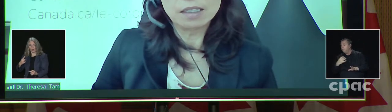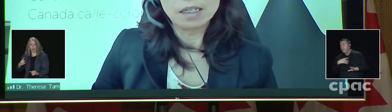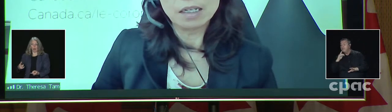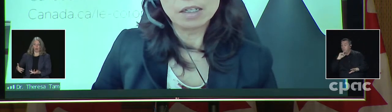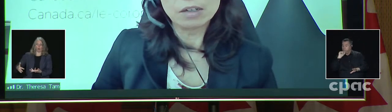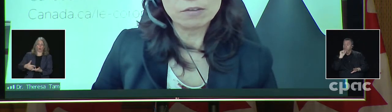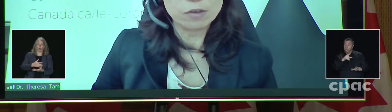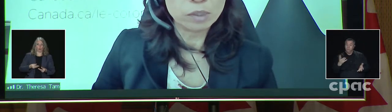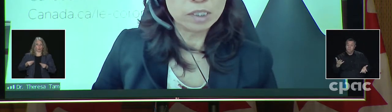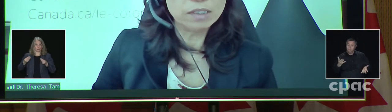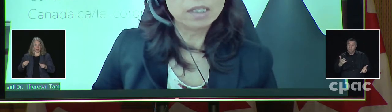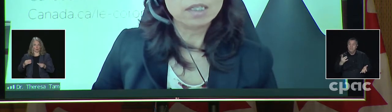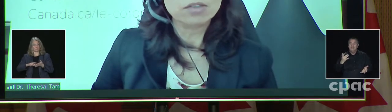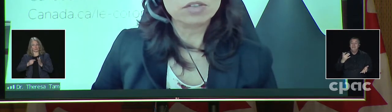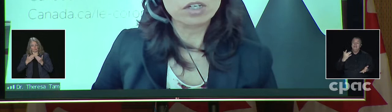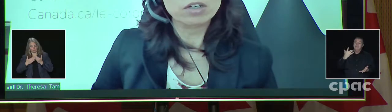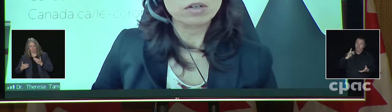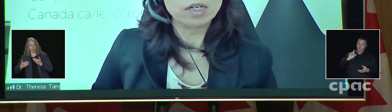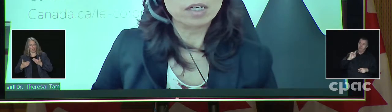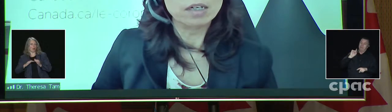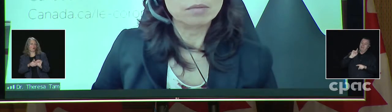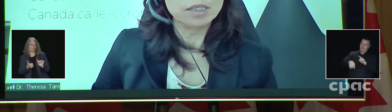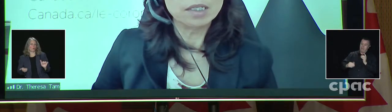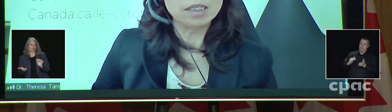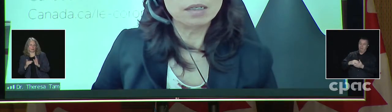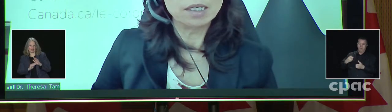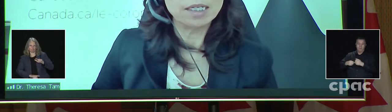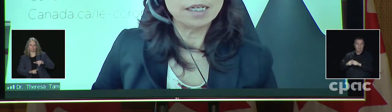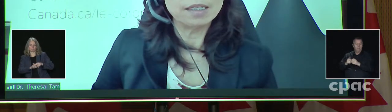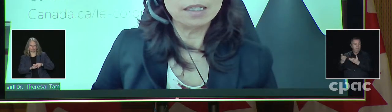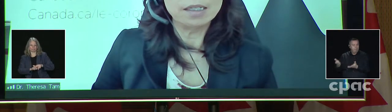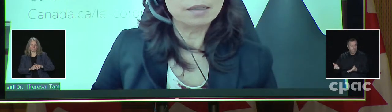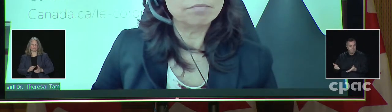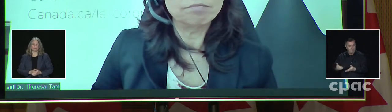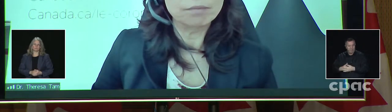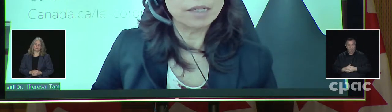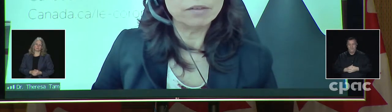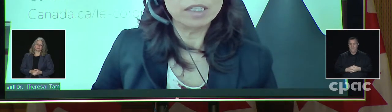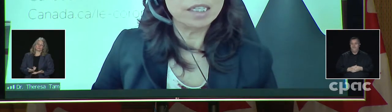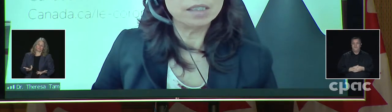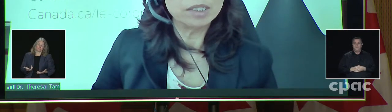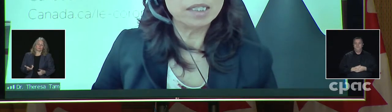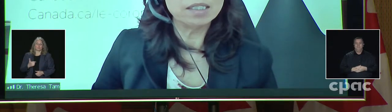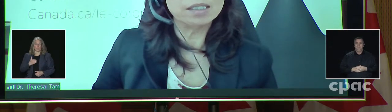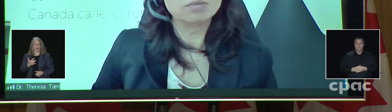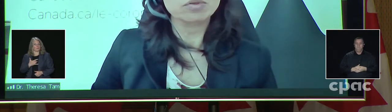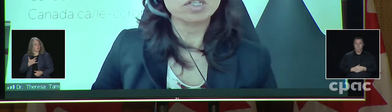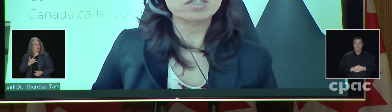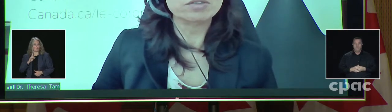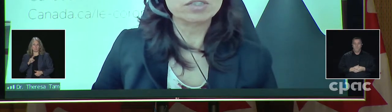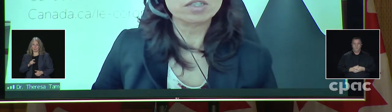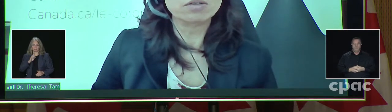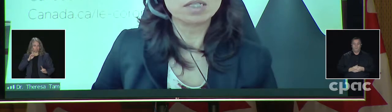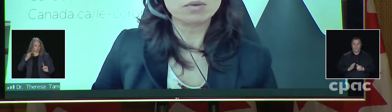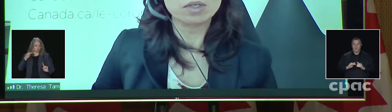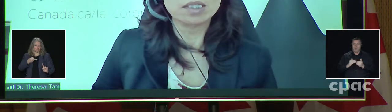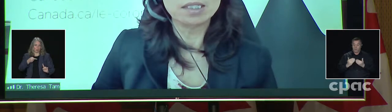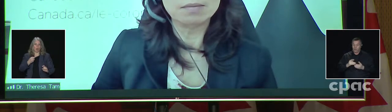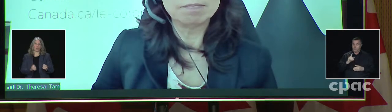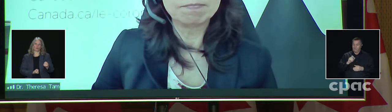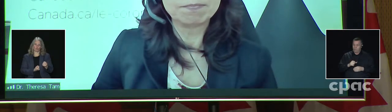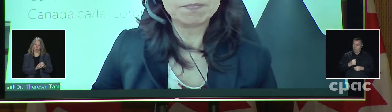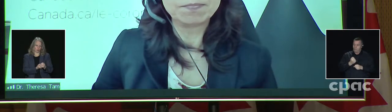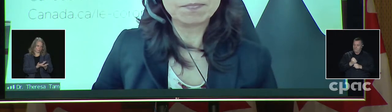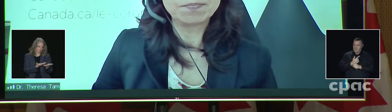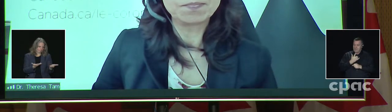prevented going forward. So, I think everything has to be done to support those who are in